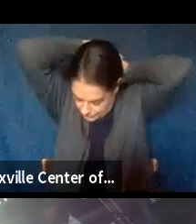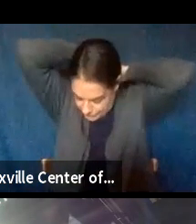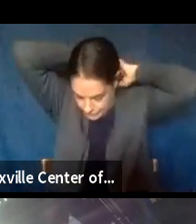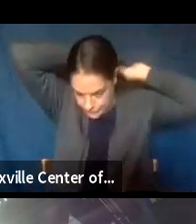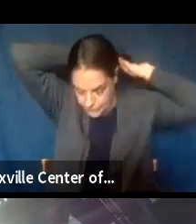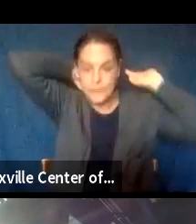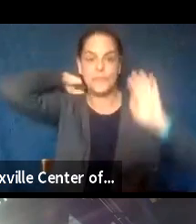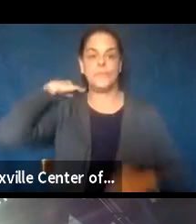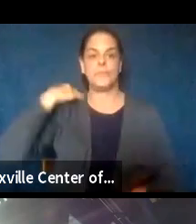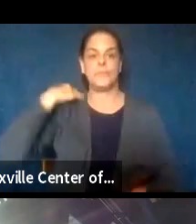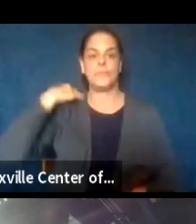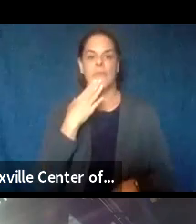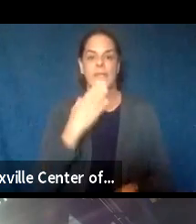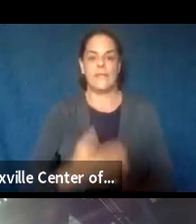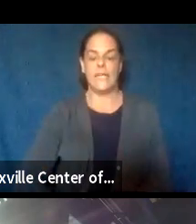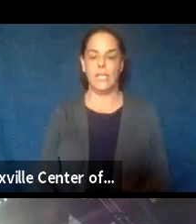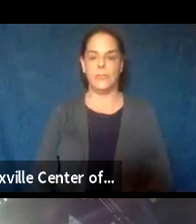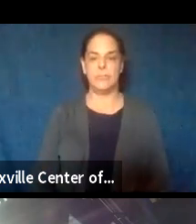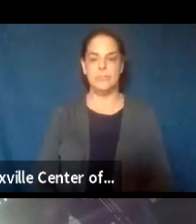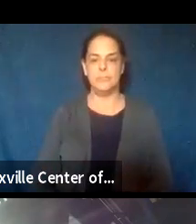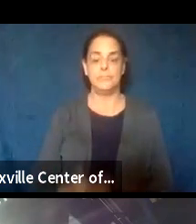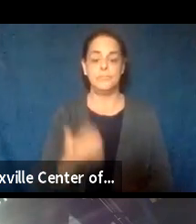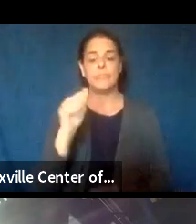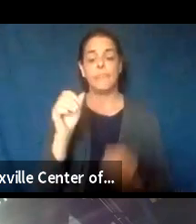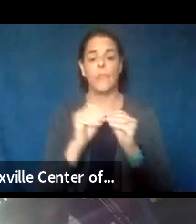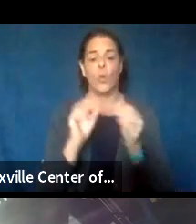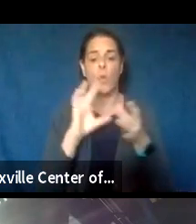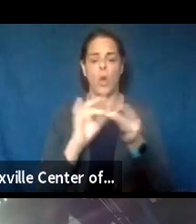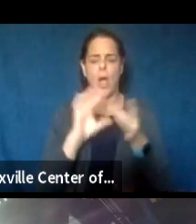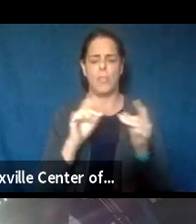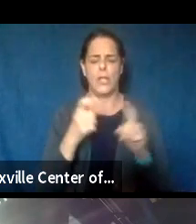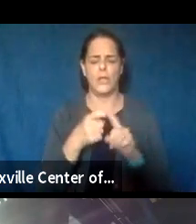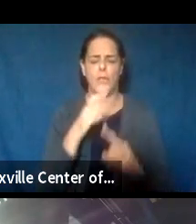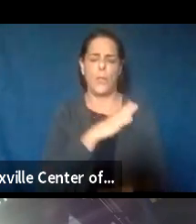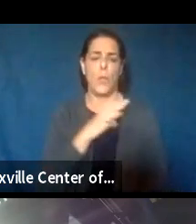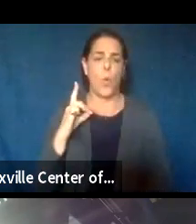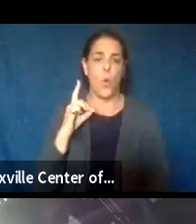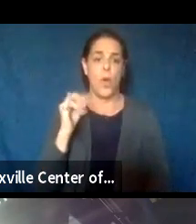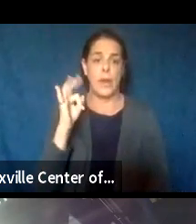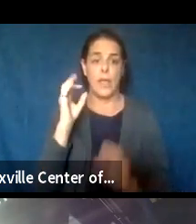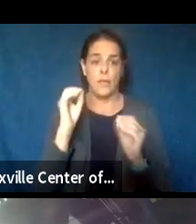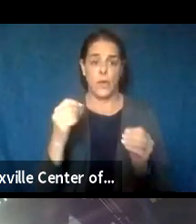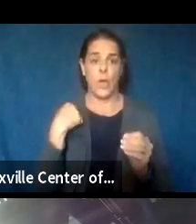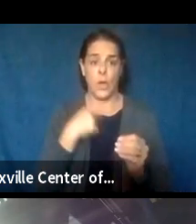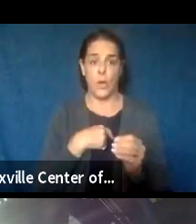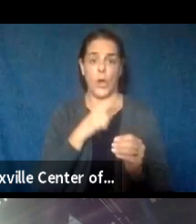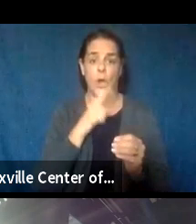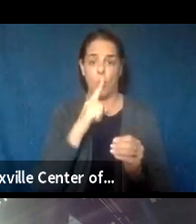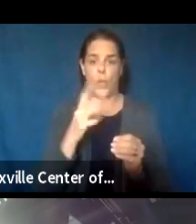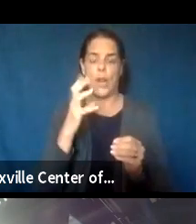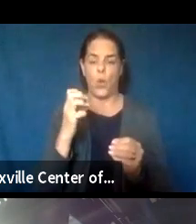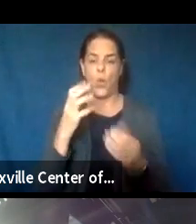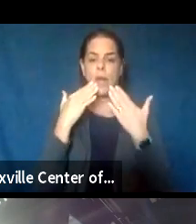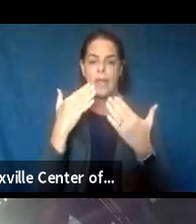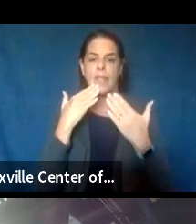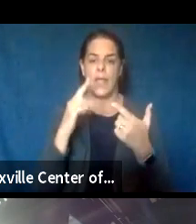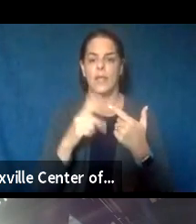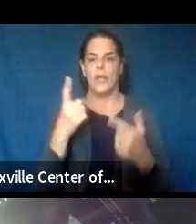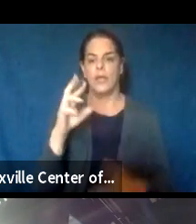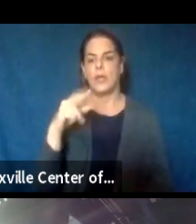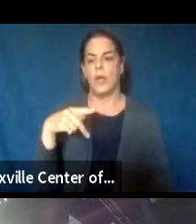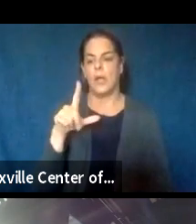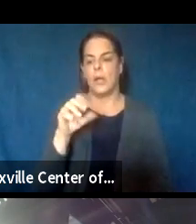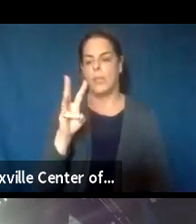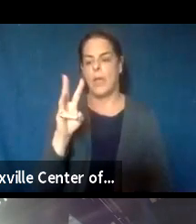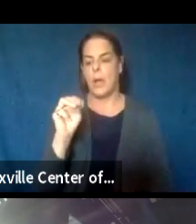Thank you. Thank you all. Any other comments from the board? If not, we really want to extend thanks to Dr. Plowman and